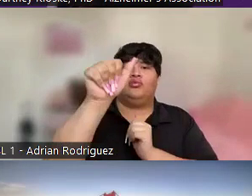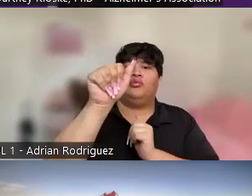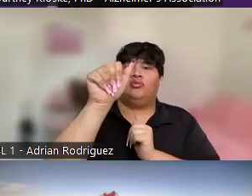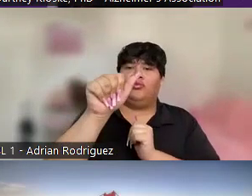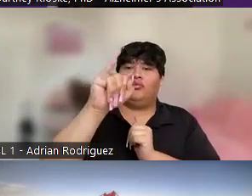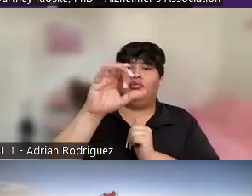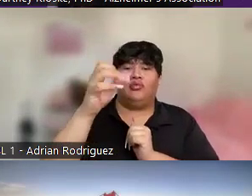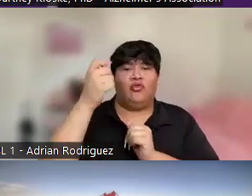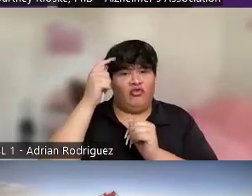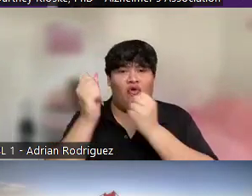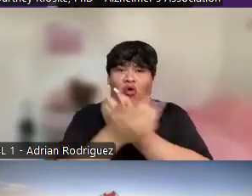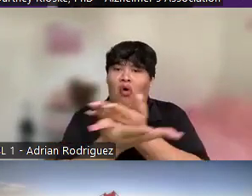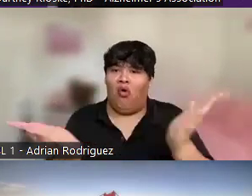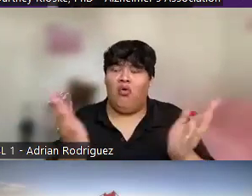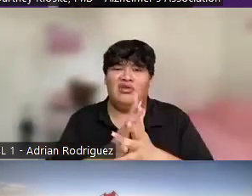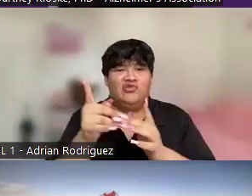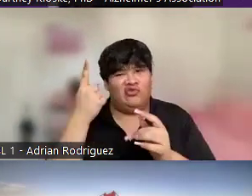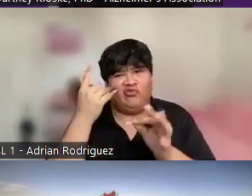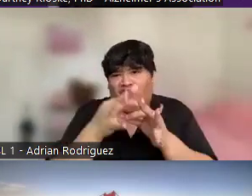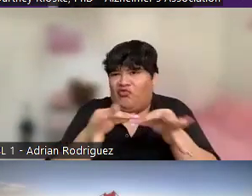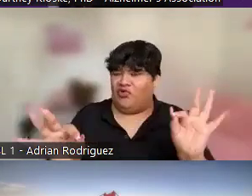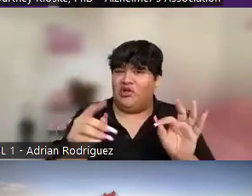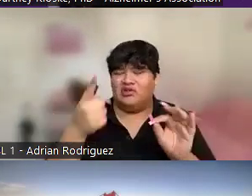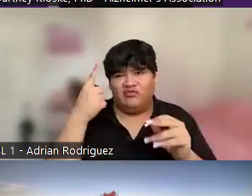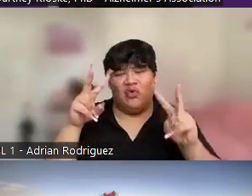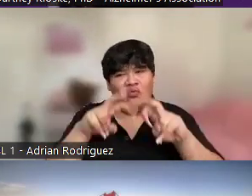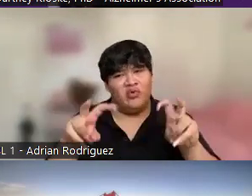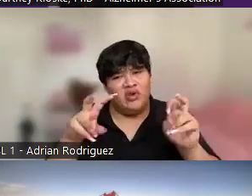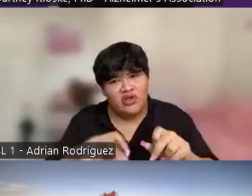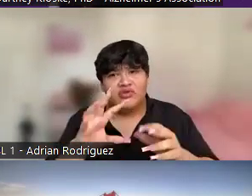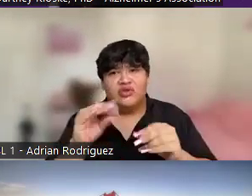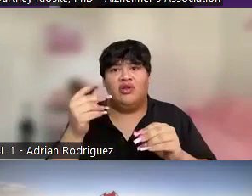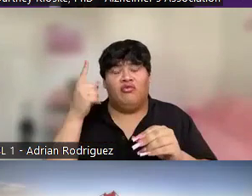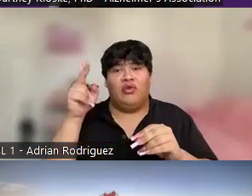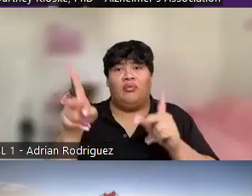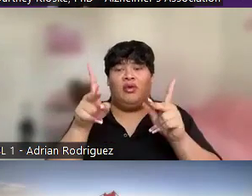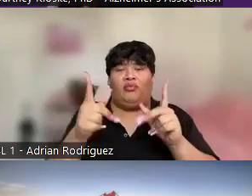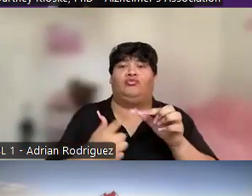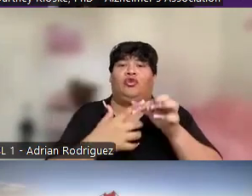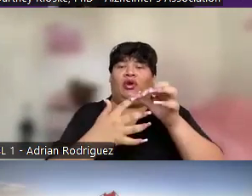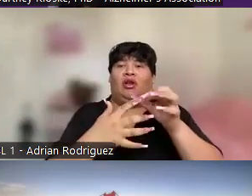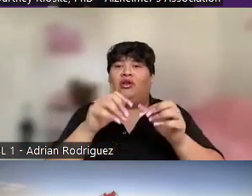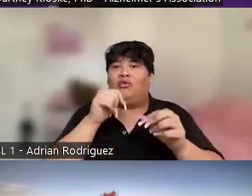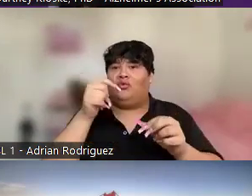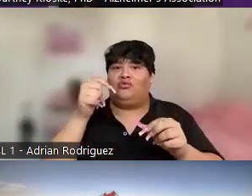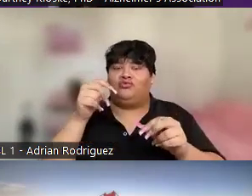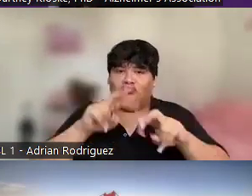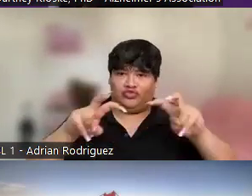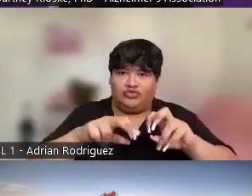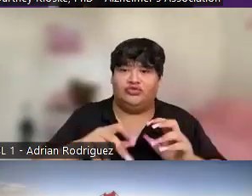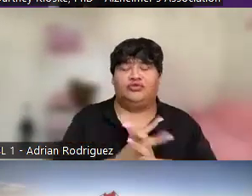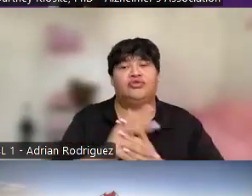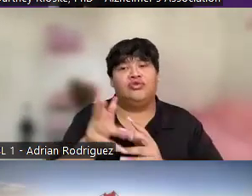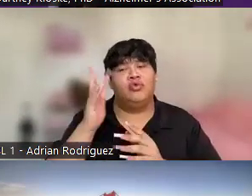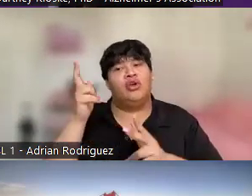completely free, and you'd hear the latest updates in research directly from the clinicians themselves. This will be where we're going to hear some